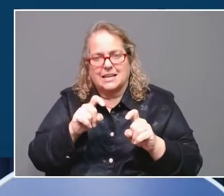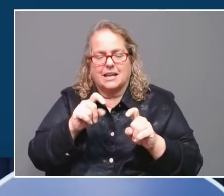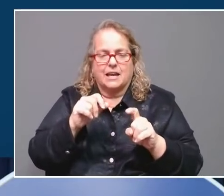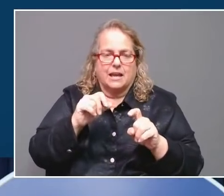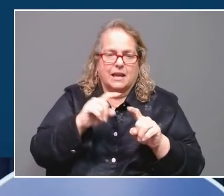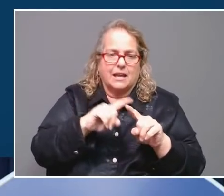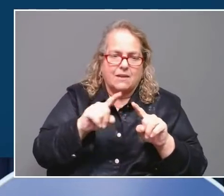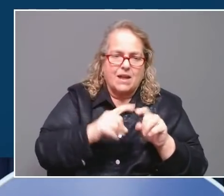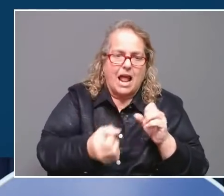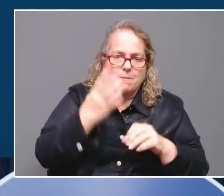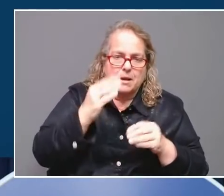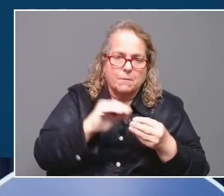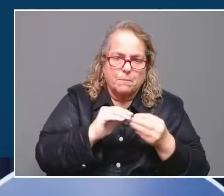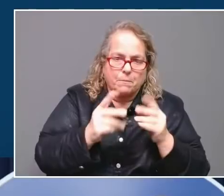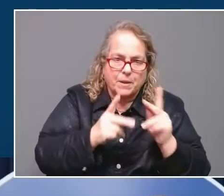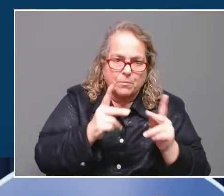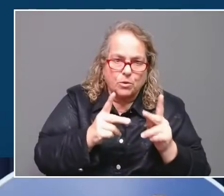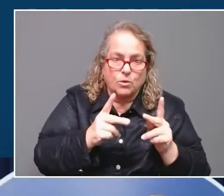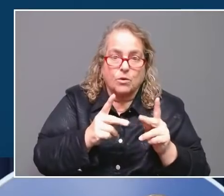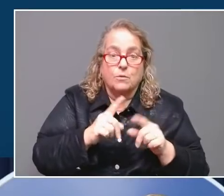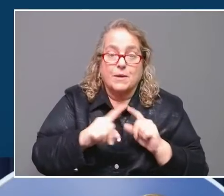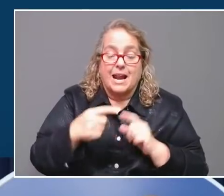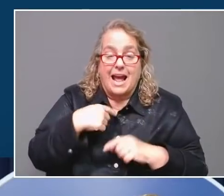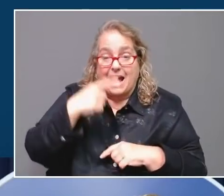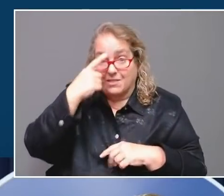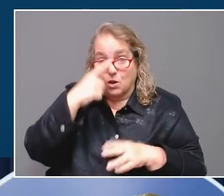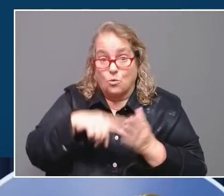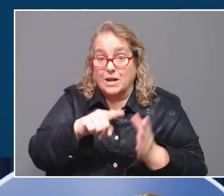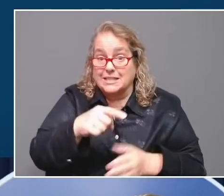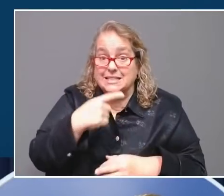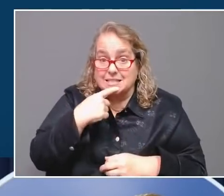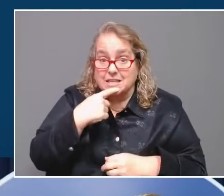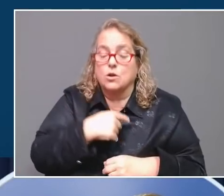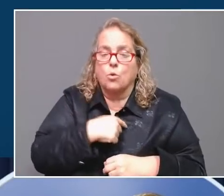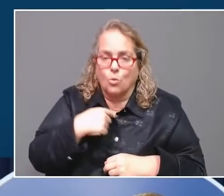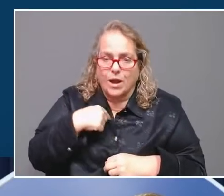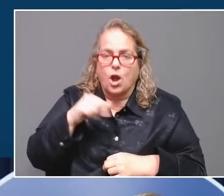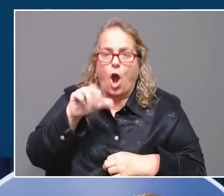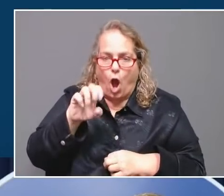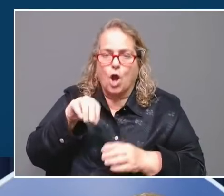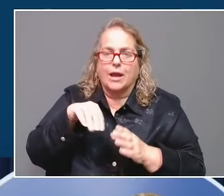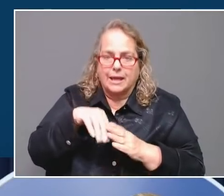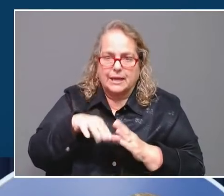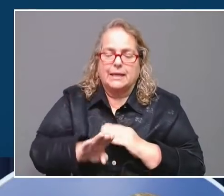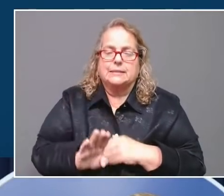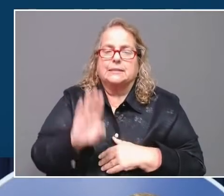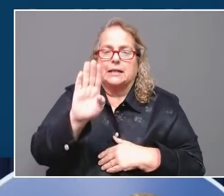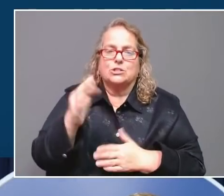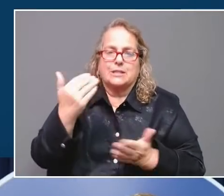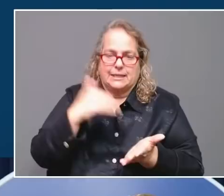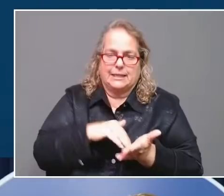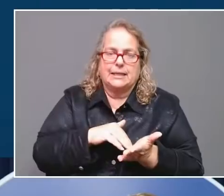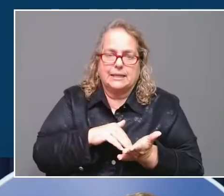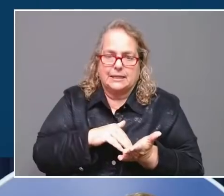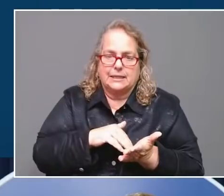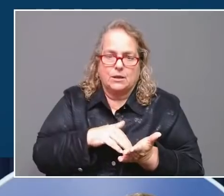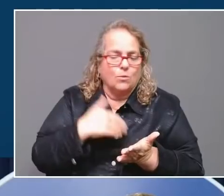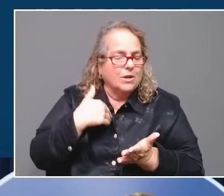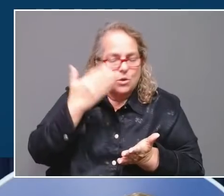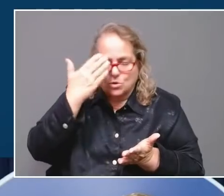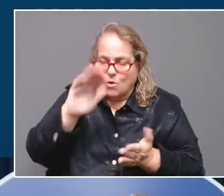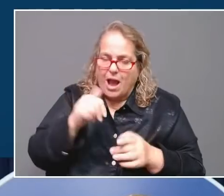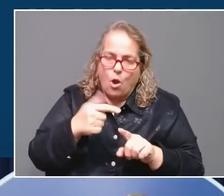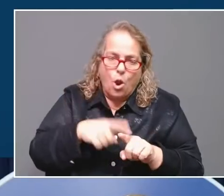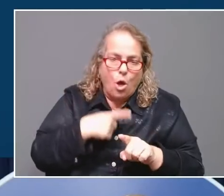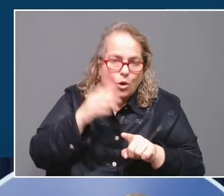more virus. I think what this says is we are in an escalation again at the moment. We don't know how long it would last. We don't know if